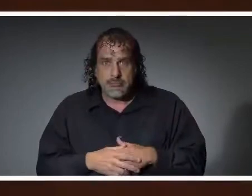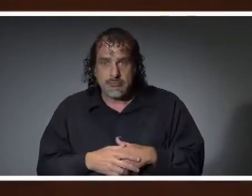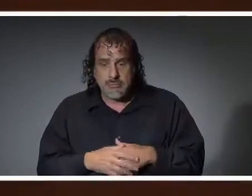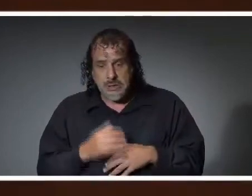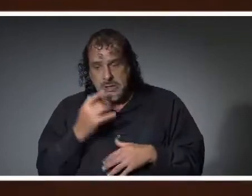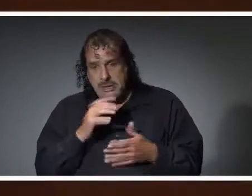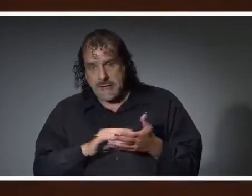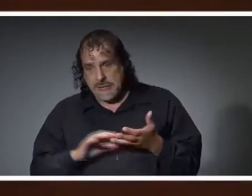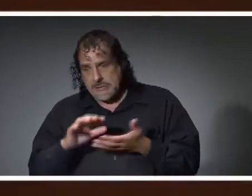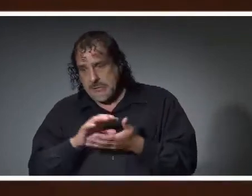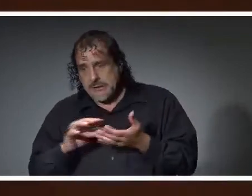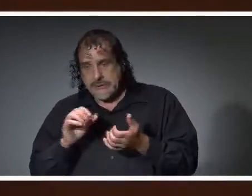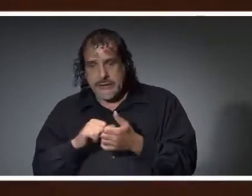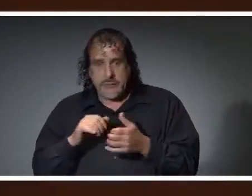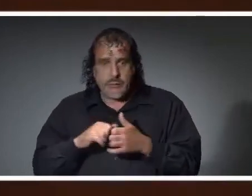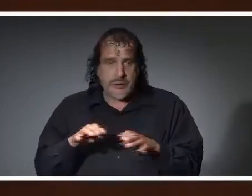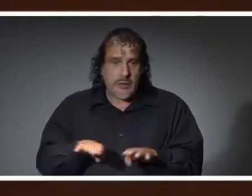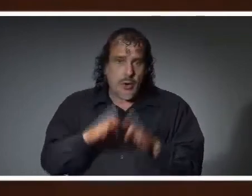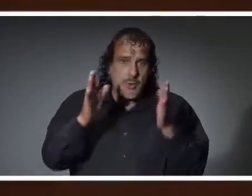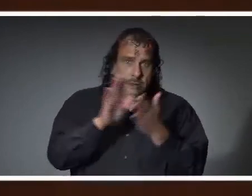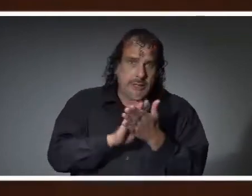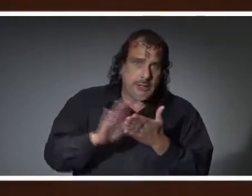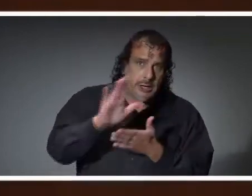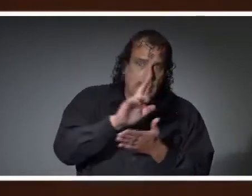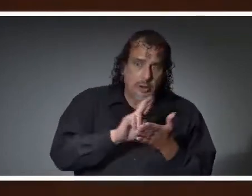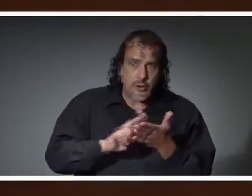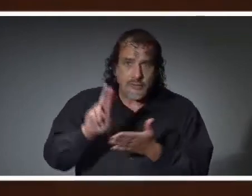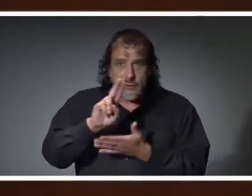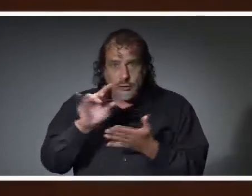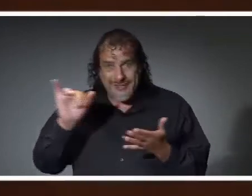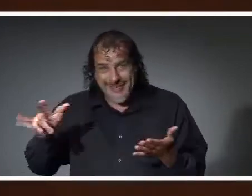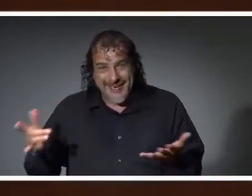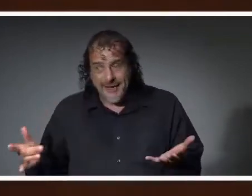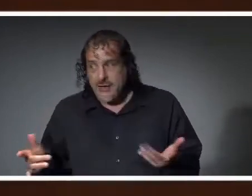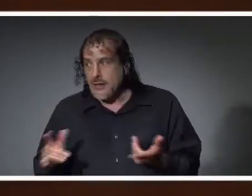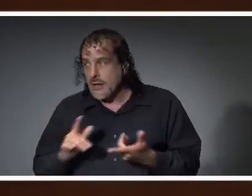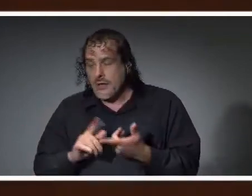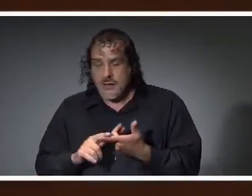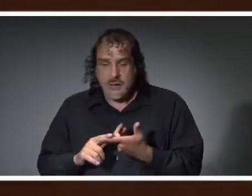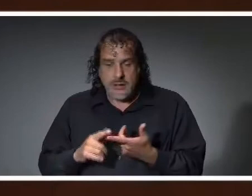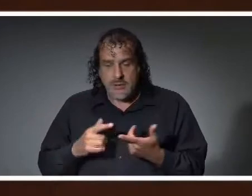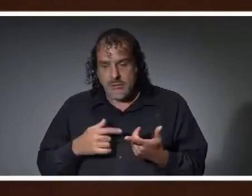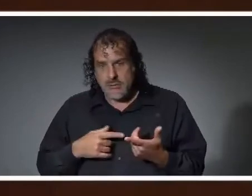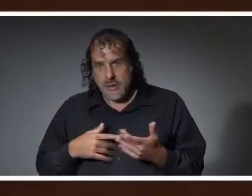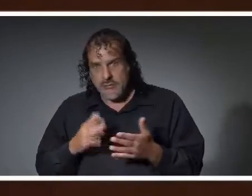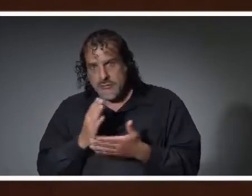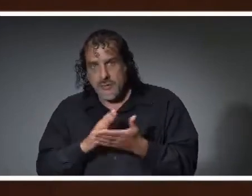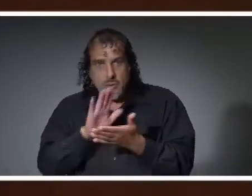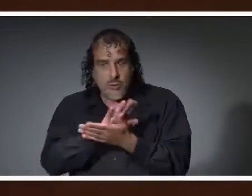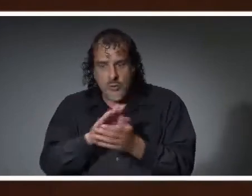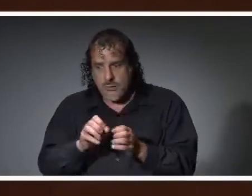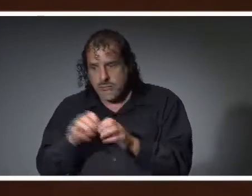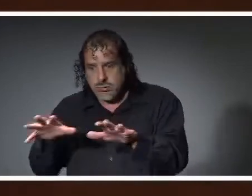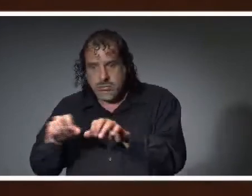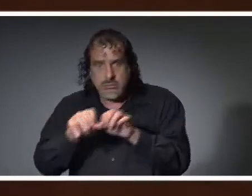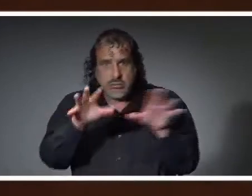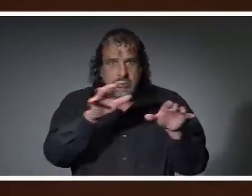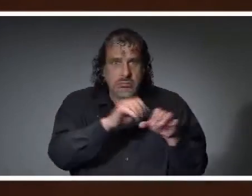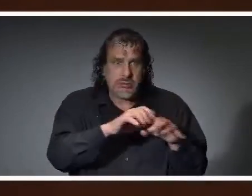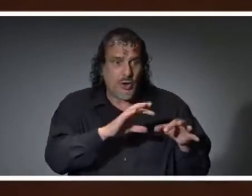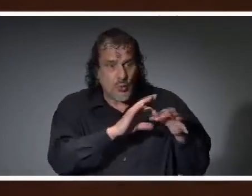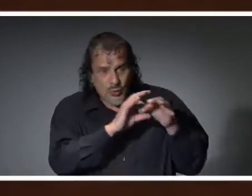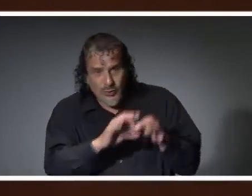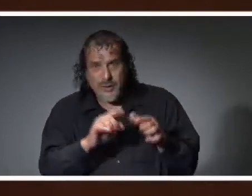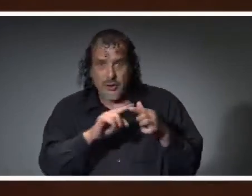some of the college stuff or some of the school stuff. I mean, we certainly have seen outbreaks in schools and outbreaks, and some of the outbreaks in schools were Labor Day related.